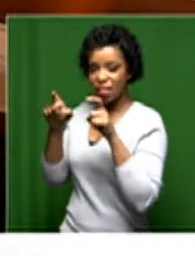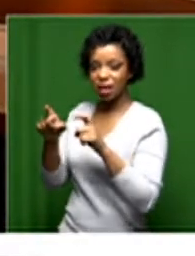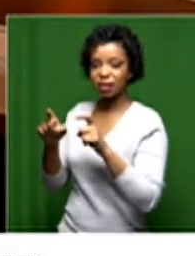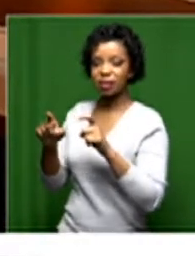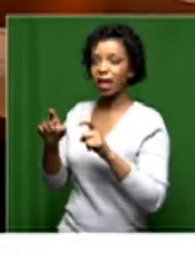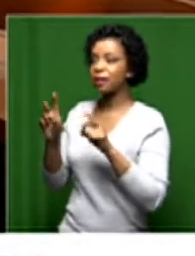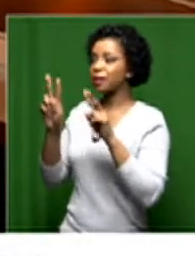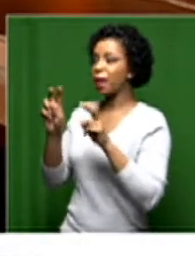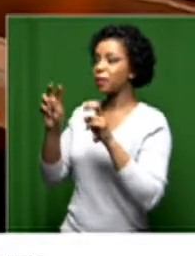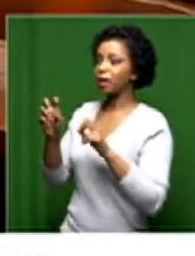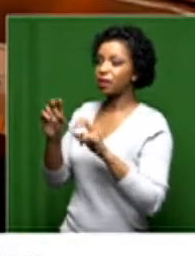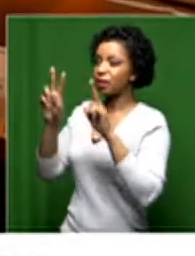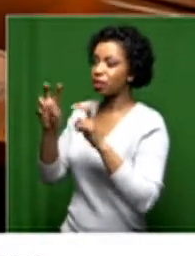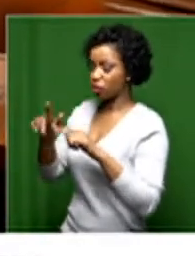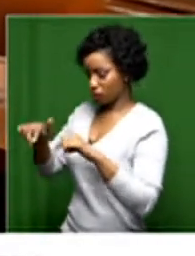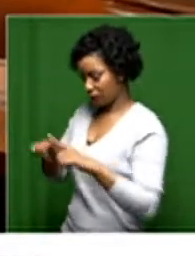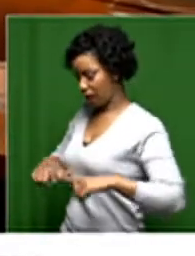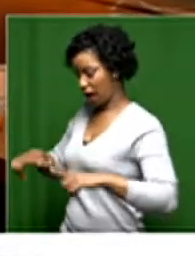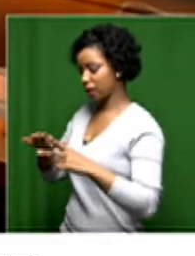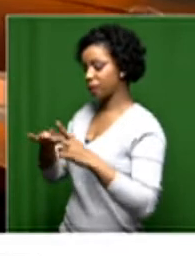of land, culture and identity?